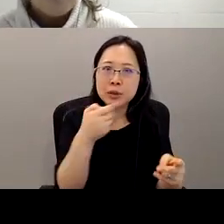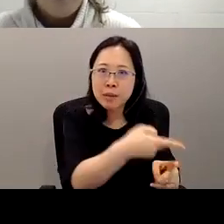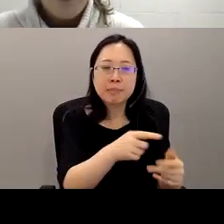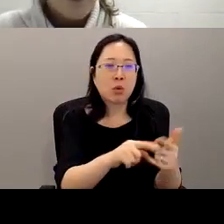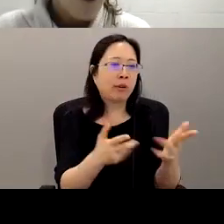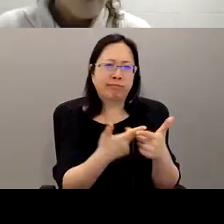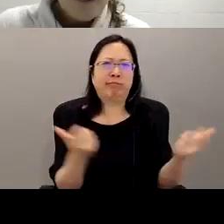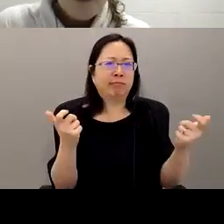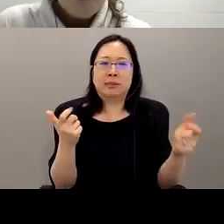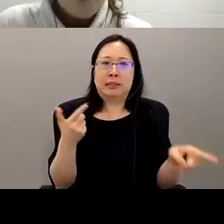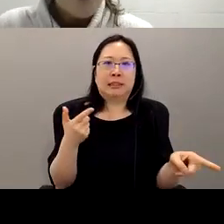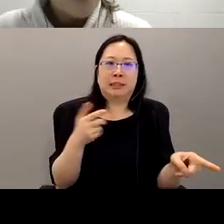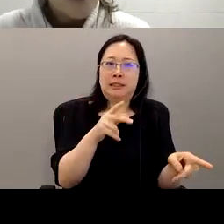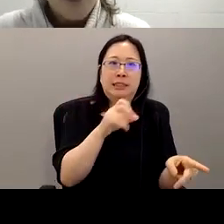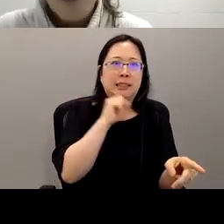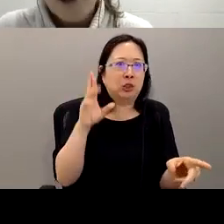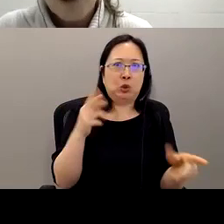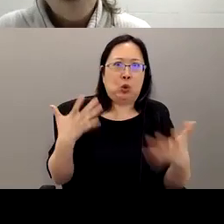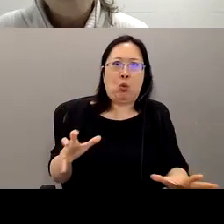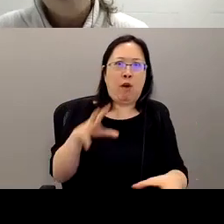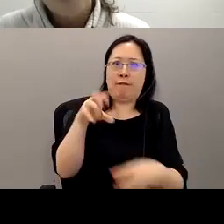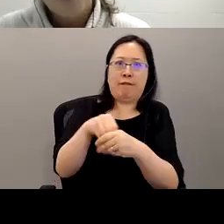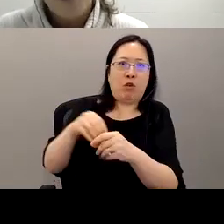So Arlene, tells many